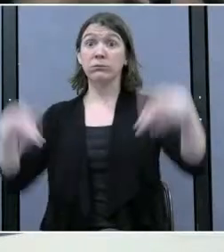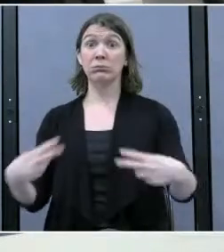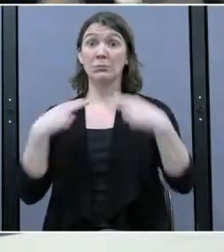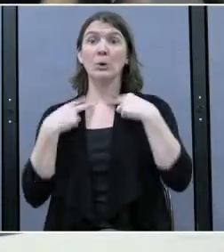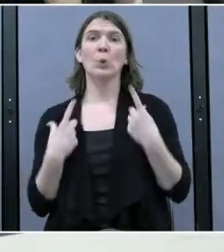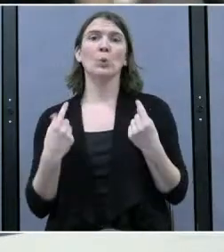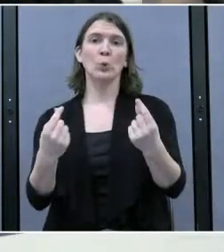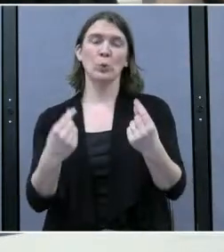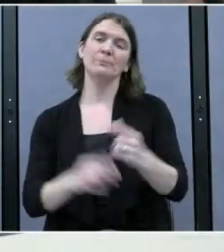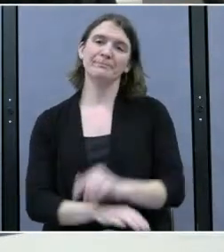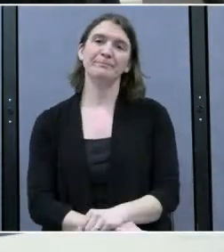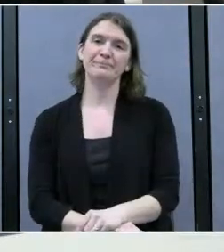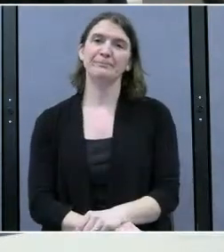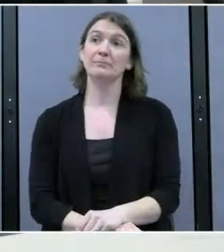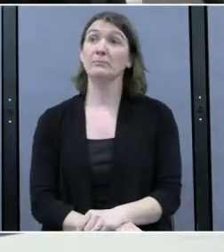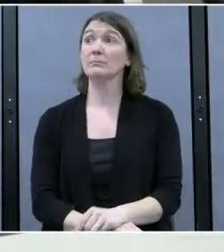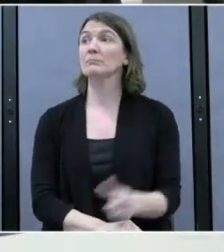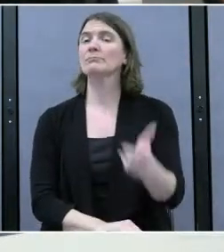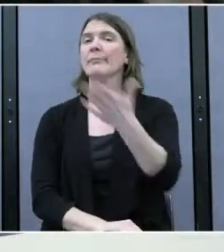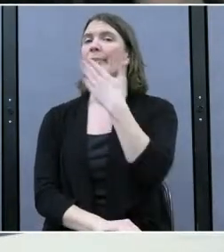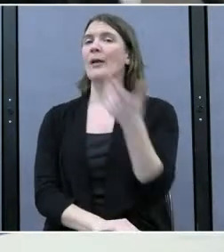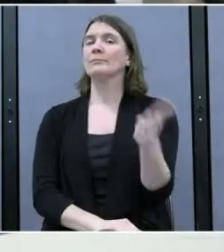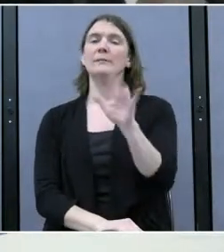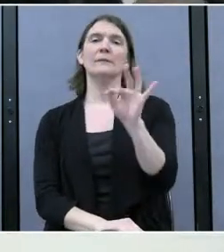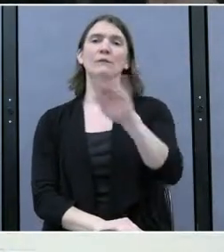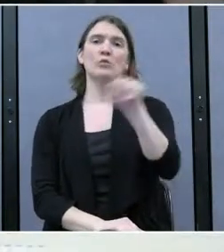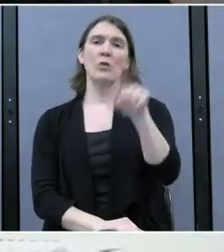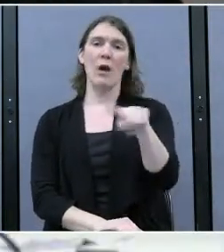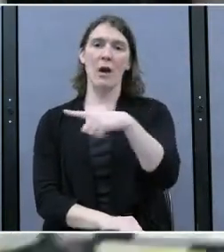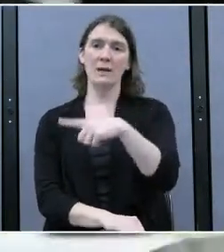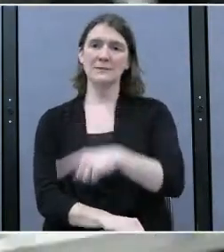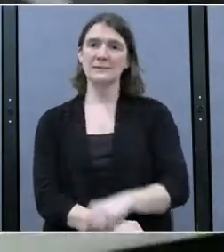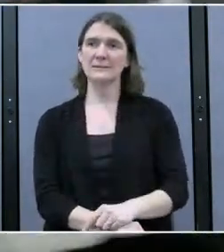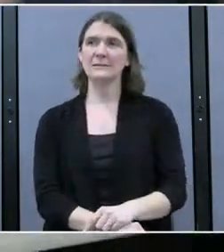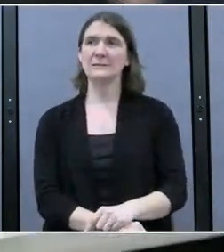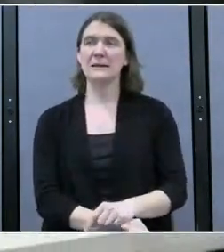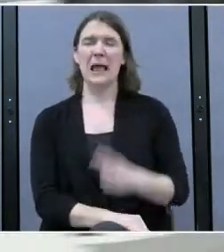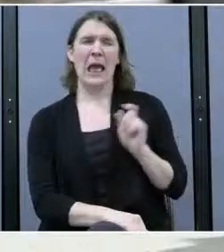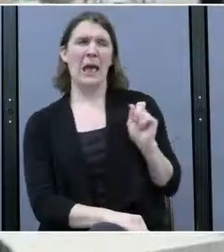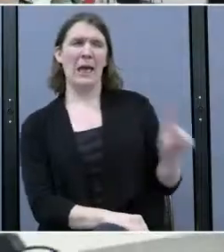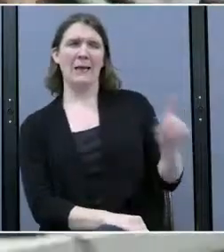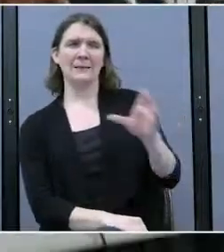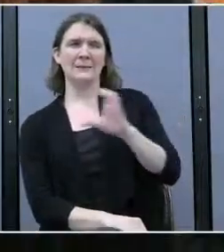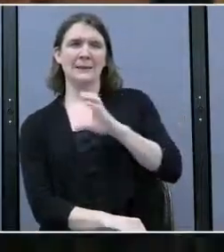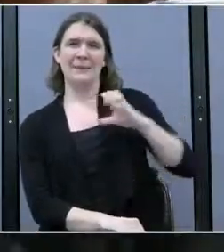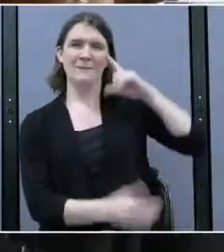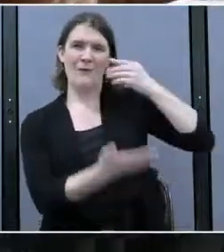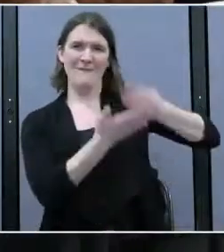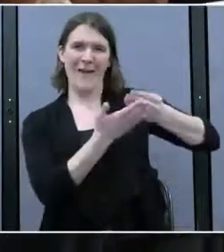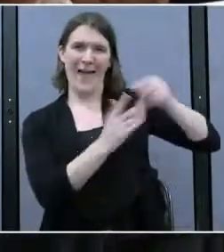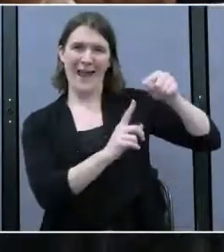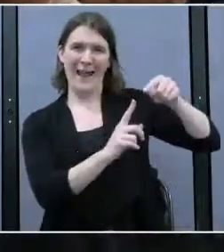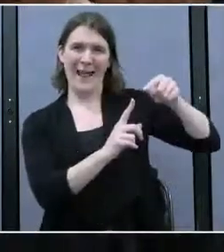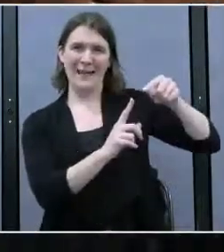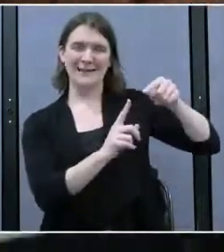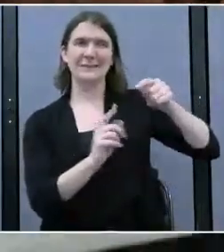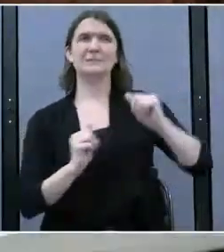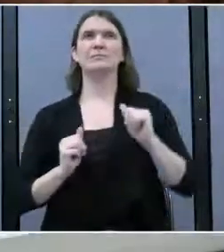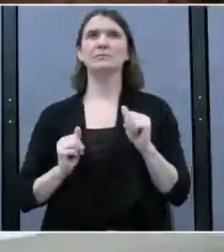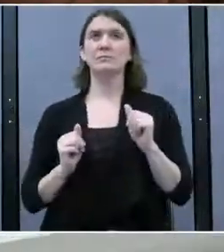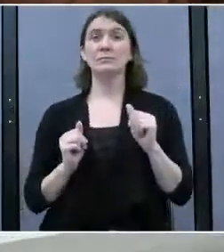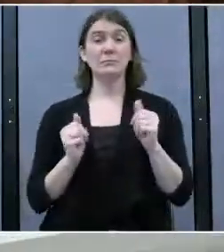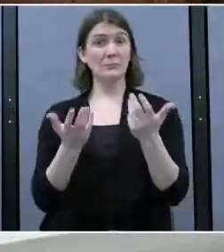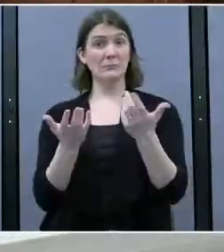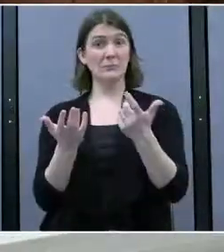Thanks. Franz? Thank you, Daniel. I may defer to the Finance Committee on this because the answer